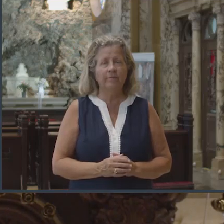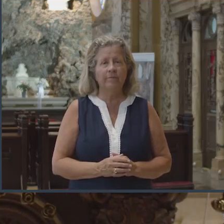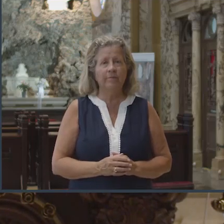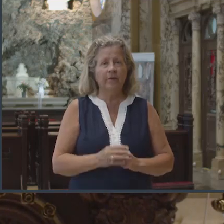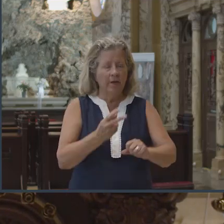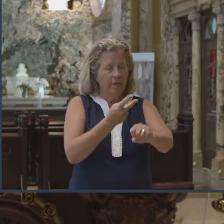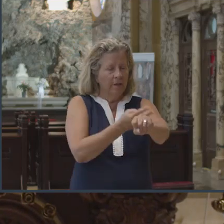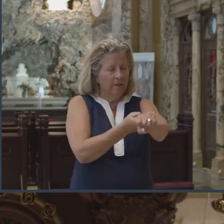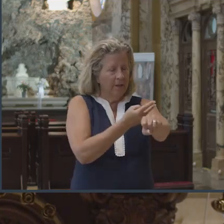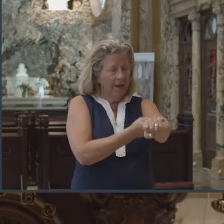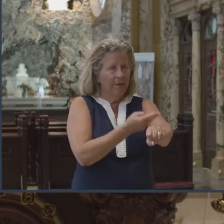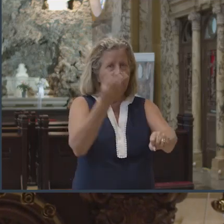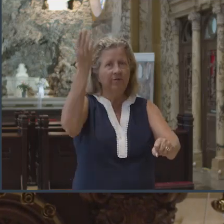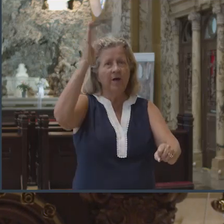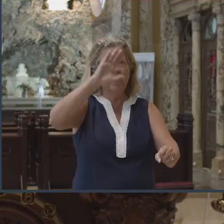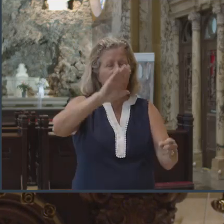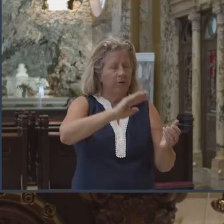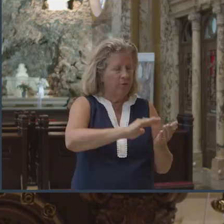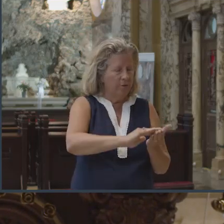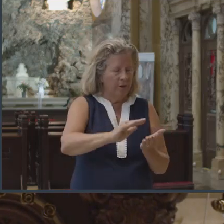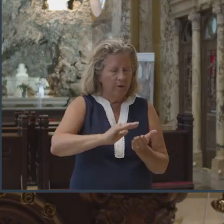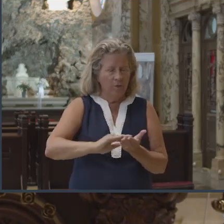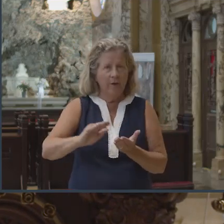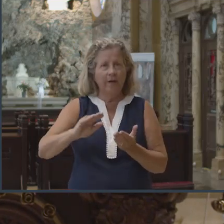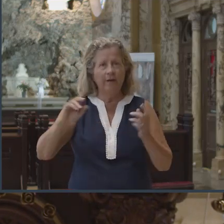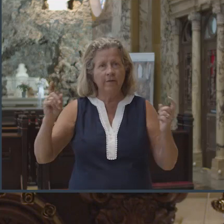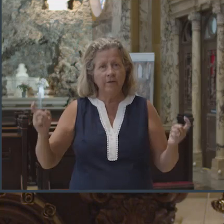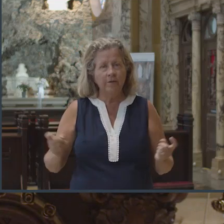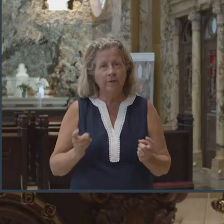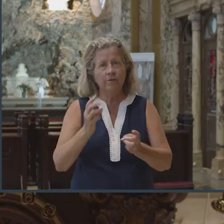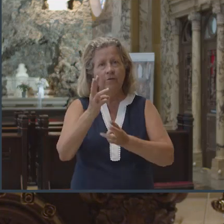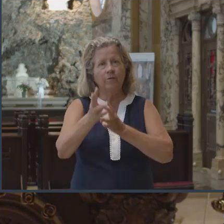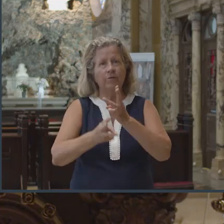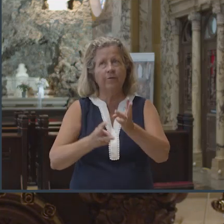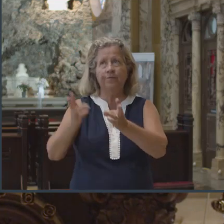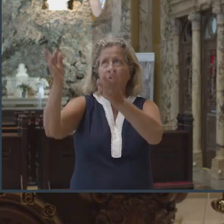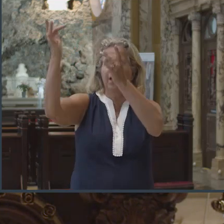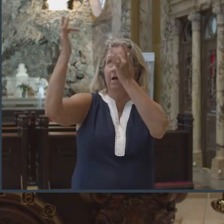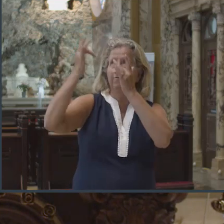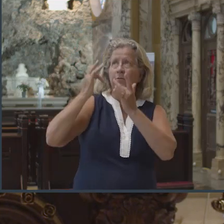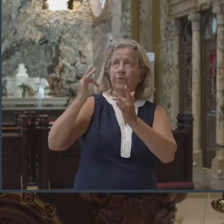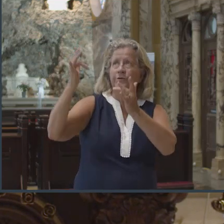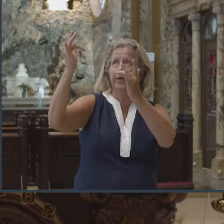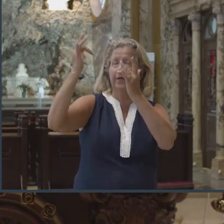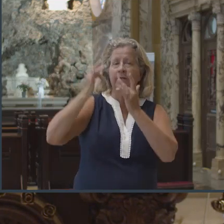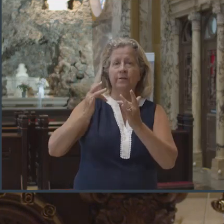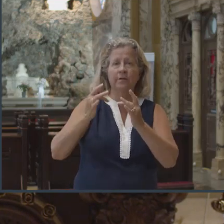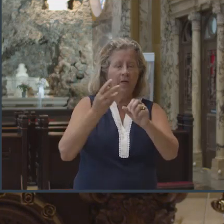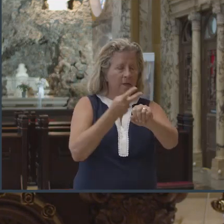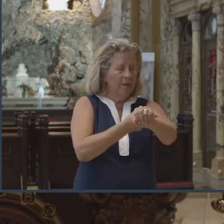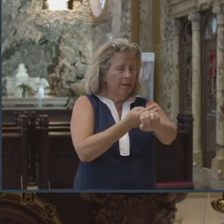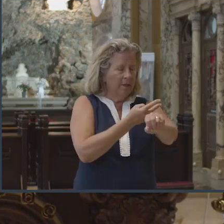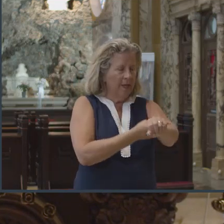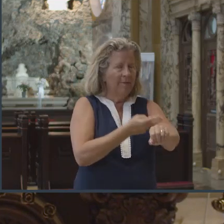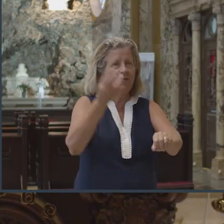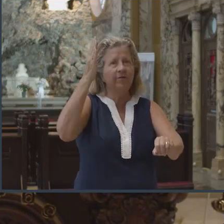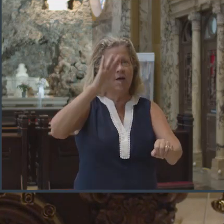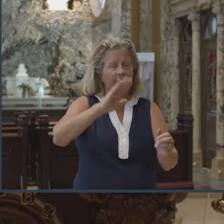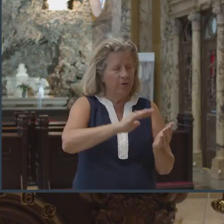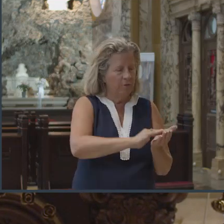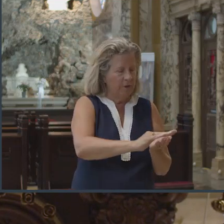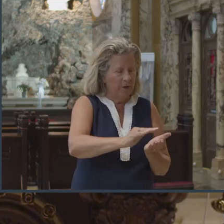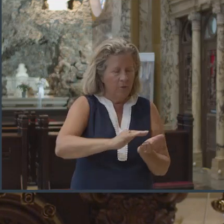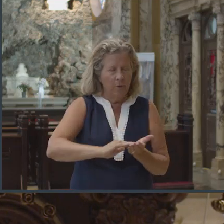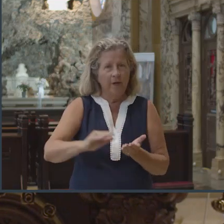Lamb of God, you take away the sins of the world. Have mercy on us. Lamb of God, you take away